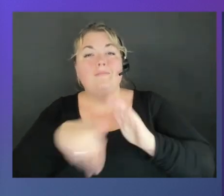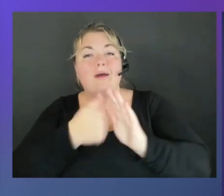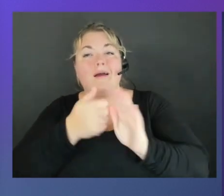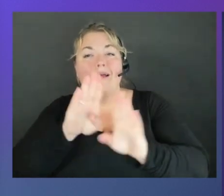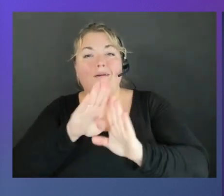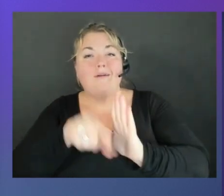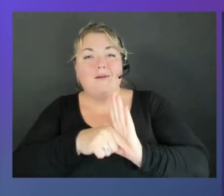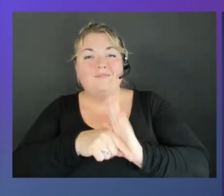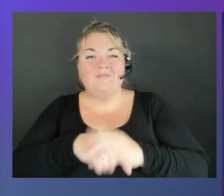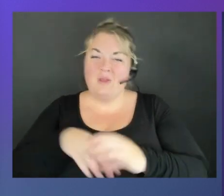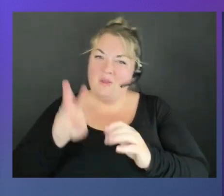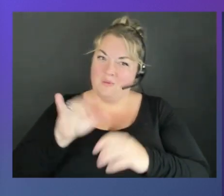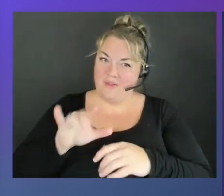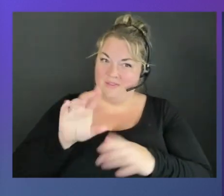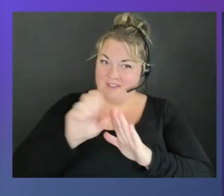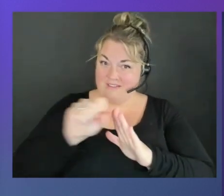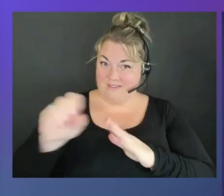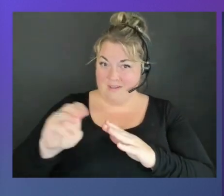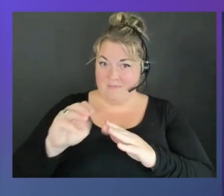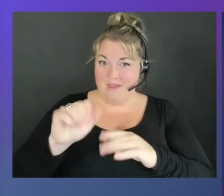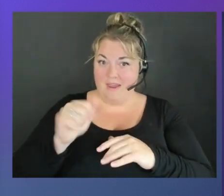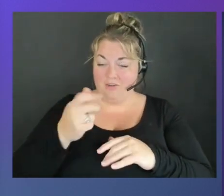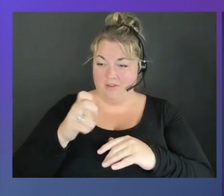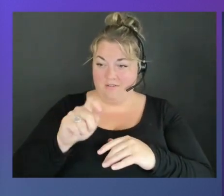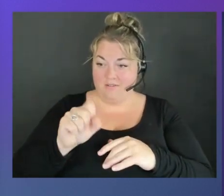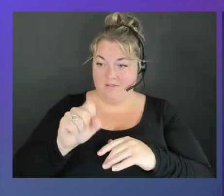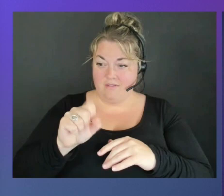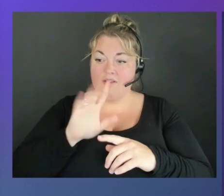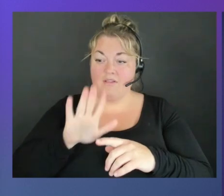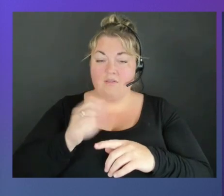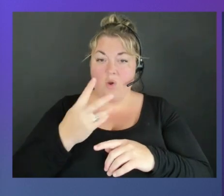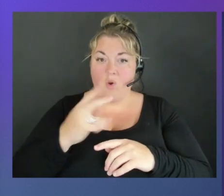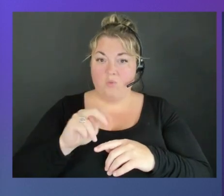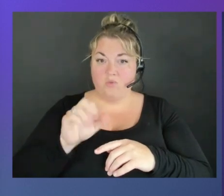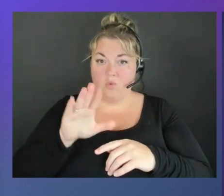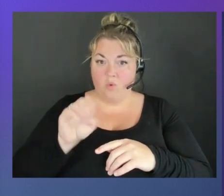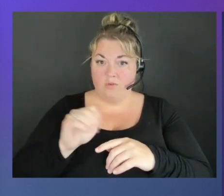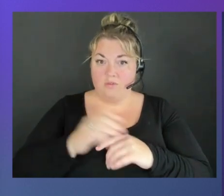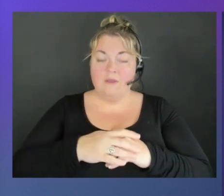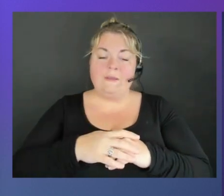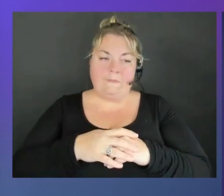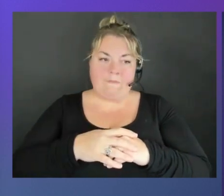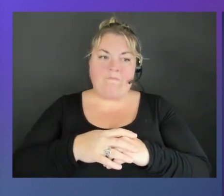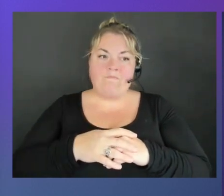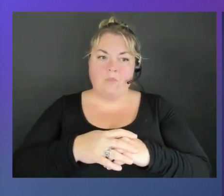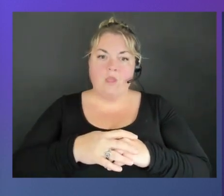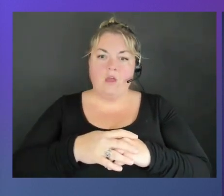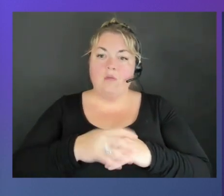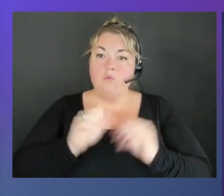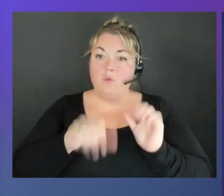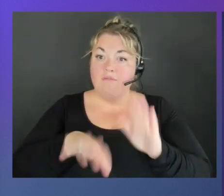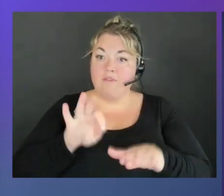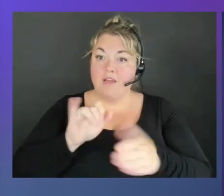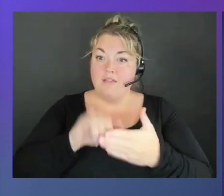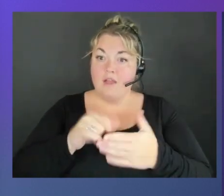The SSM agent, to be clear, it's actually open source. Okay. Yeah, so it's written in Golang. You can find it on